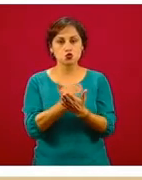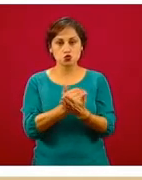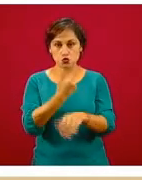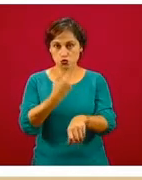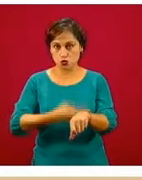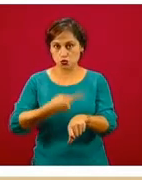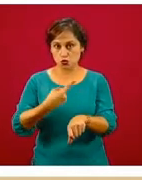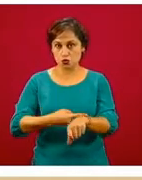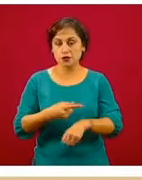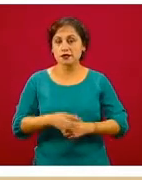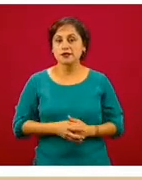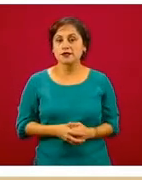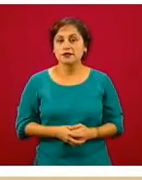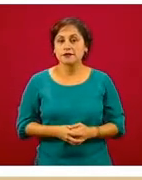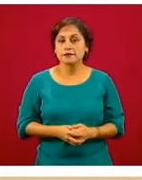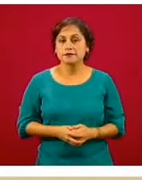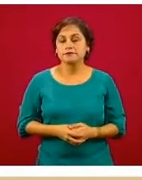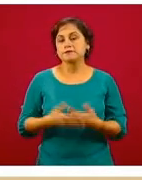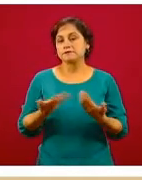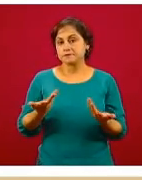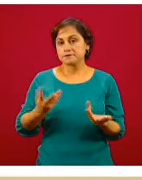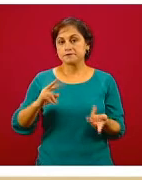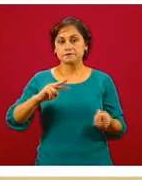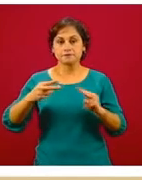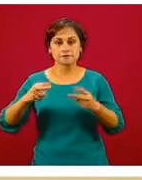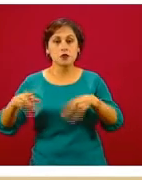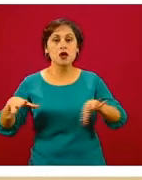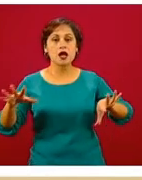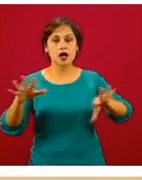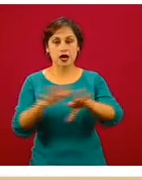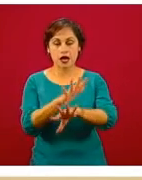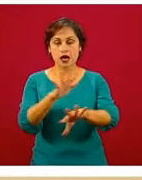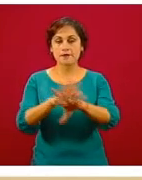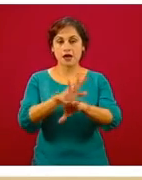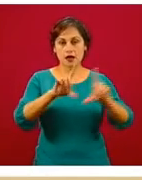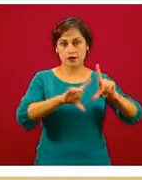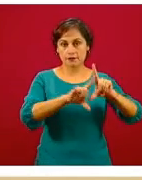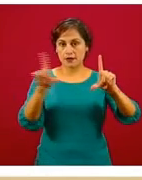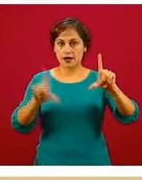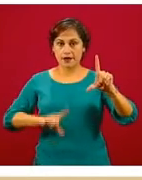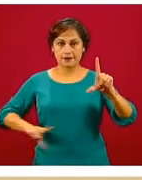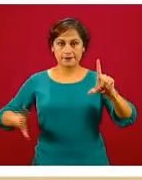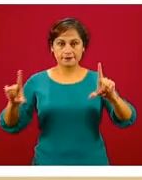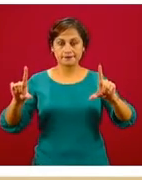This is where we're now seeing a decrease in the transmission of the epidemic.